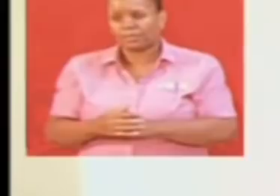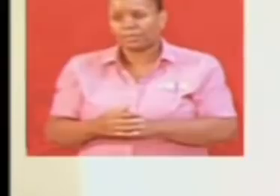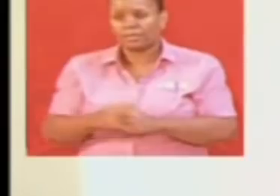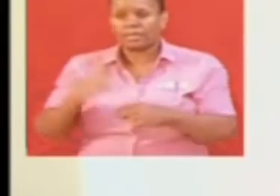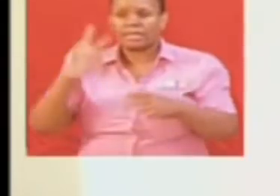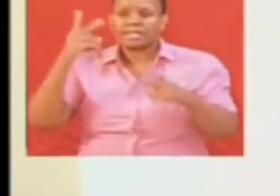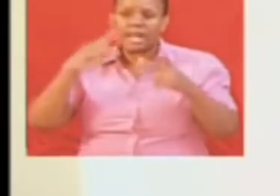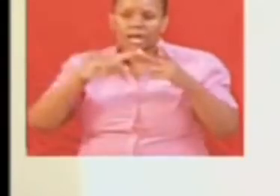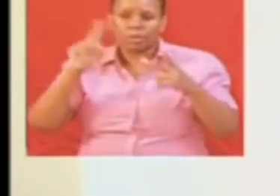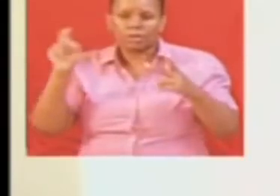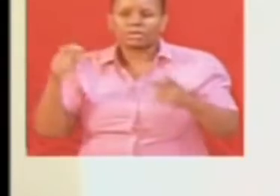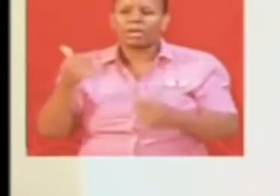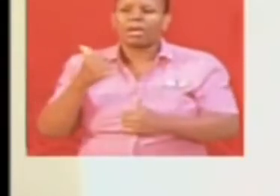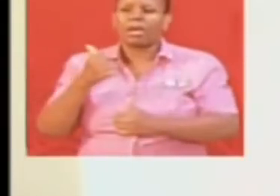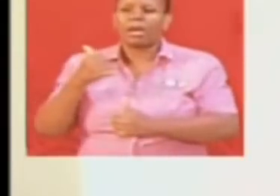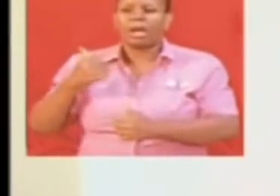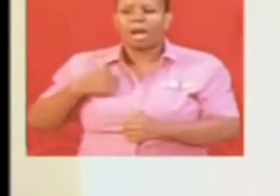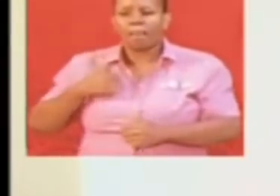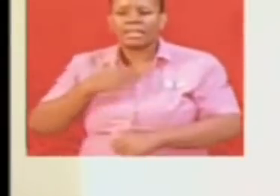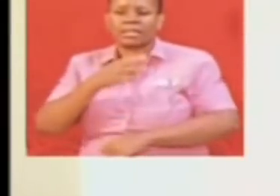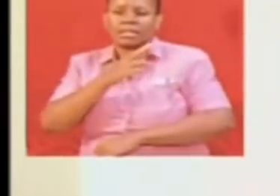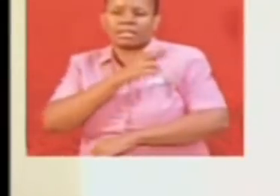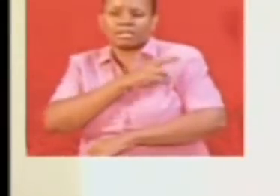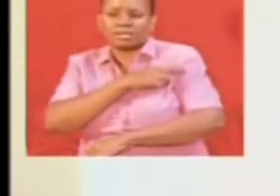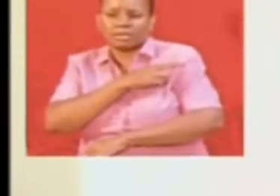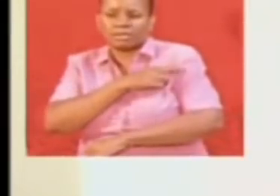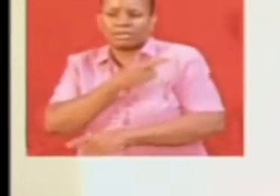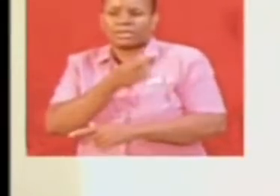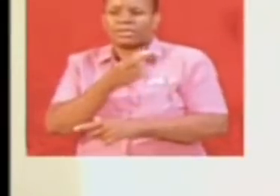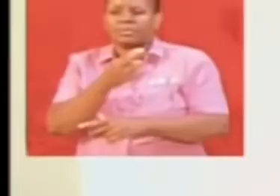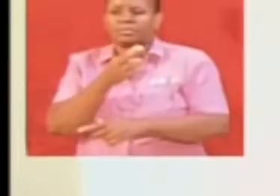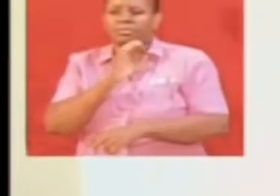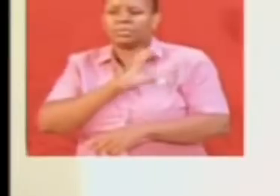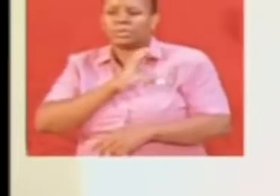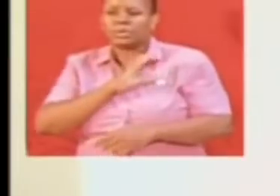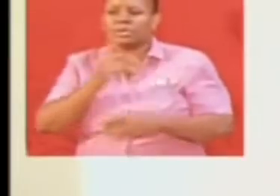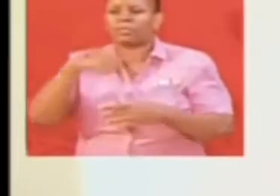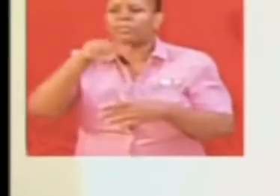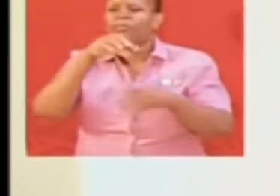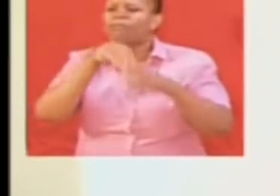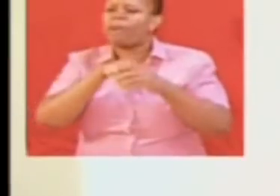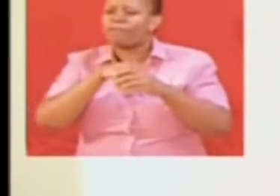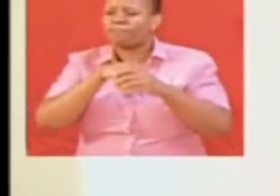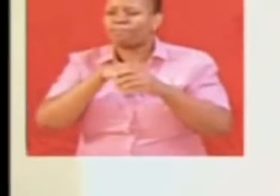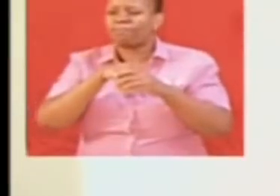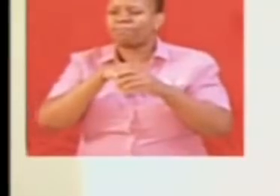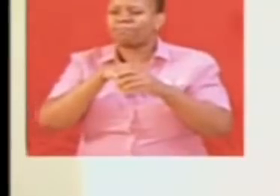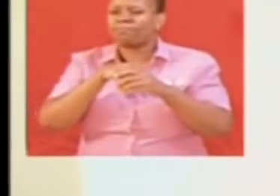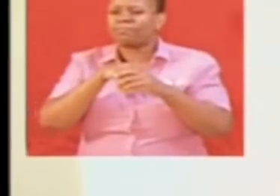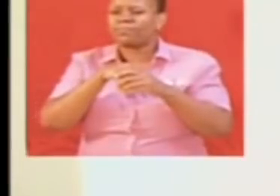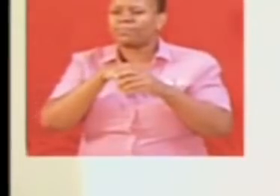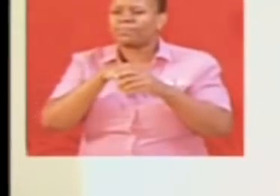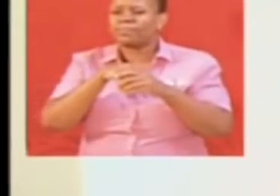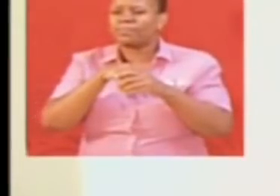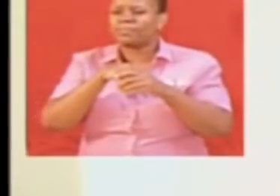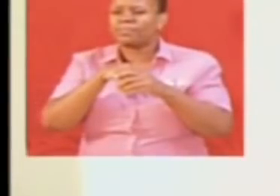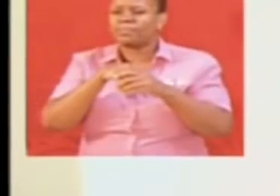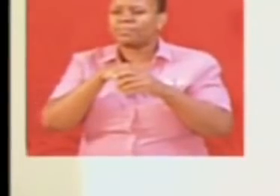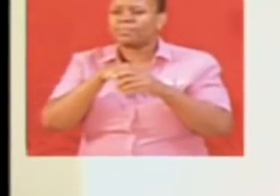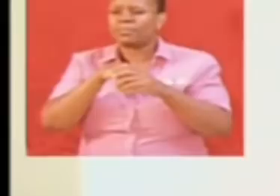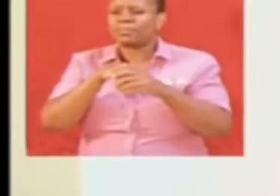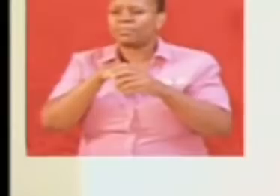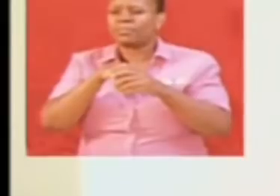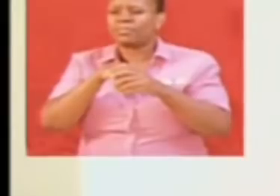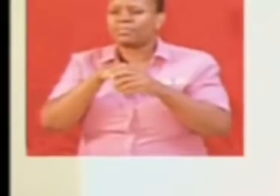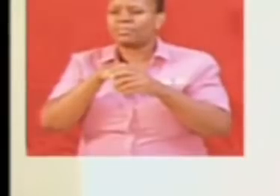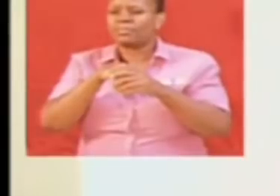defense force and police officers involved in pyramid issues, I wouldn't want to respond to that today, because today we